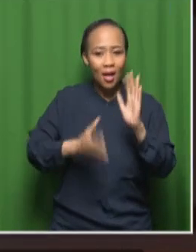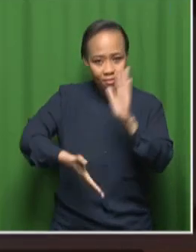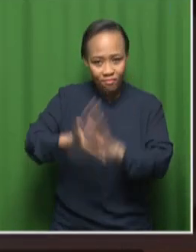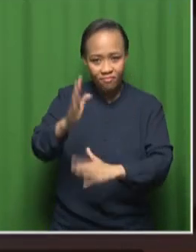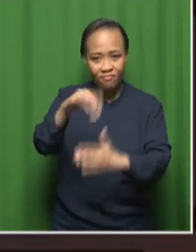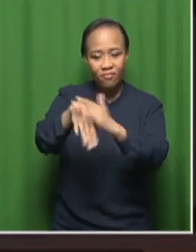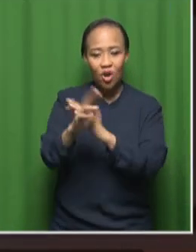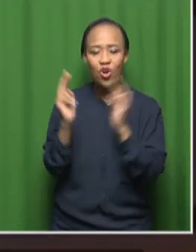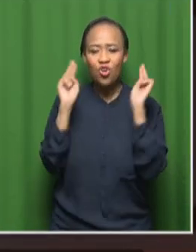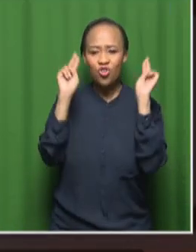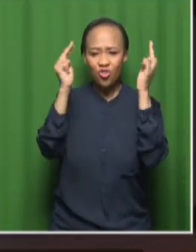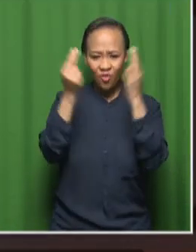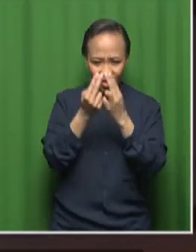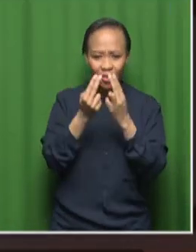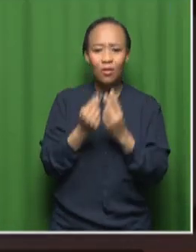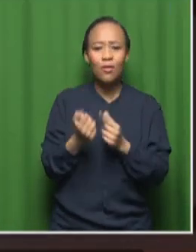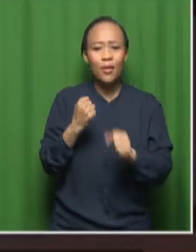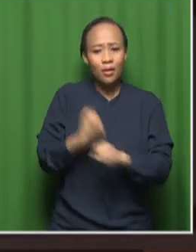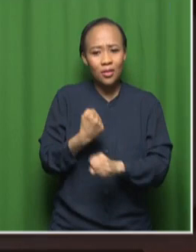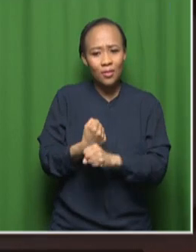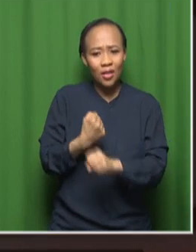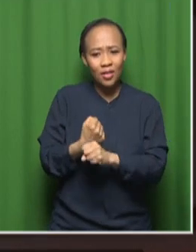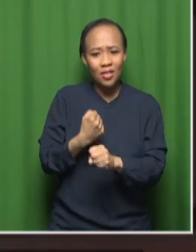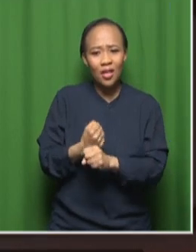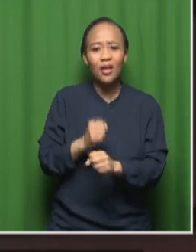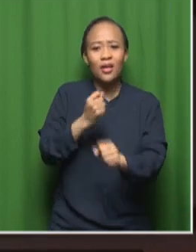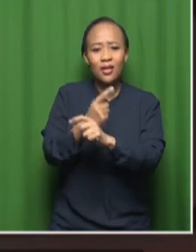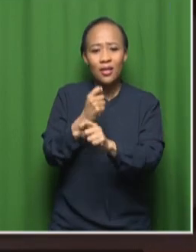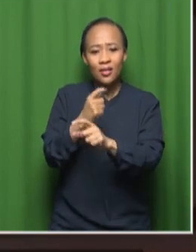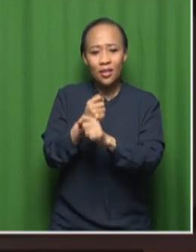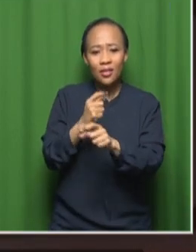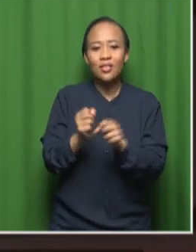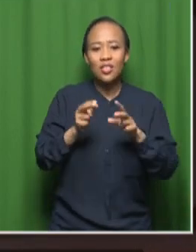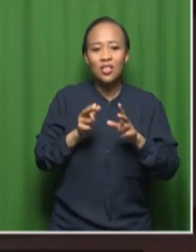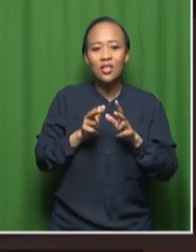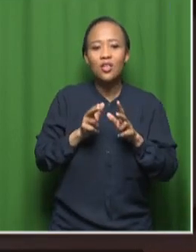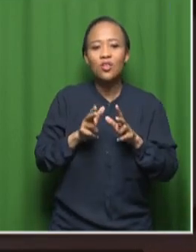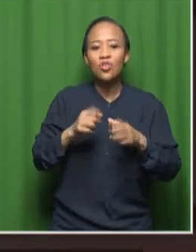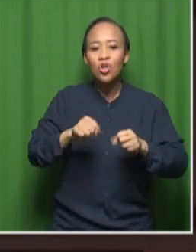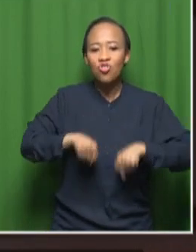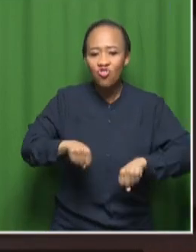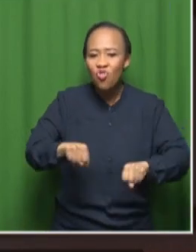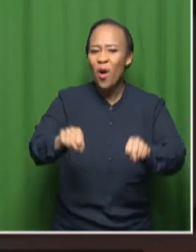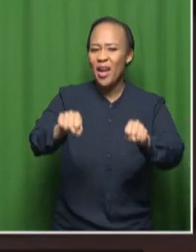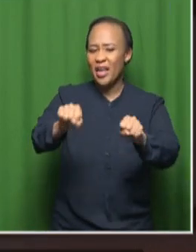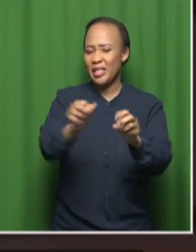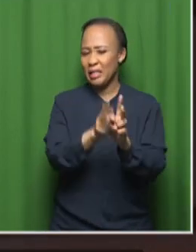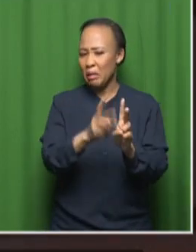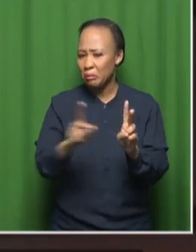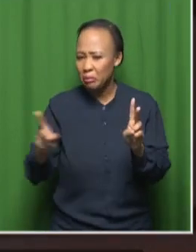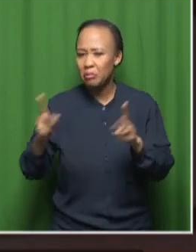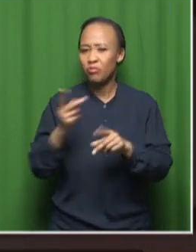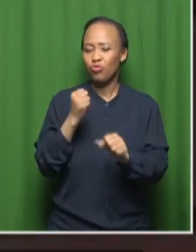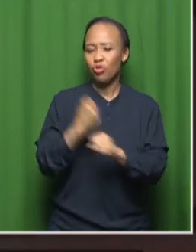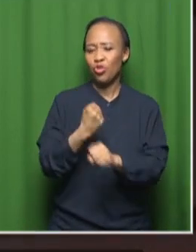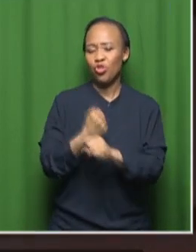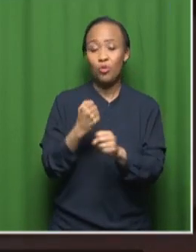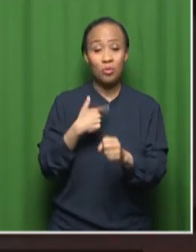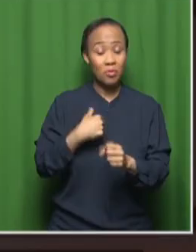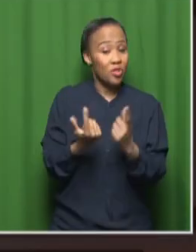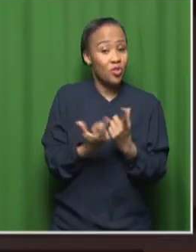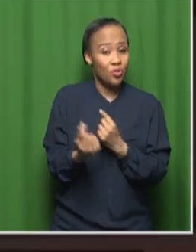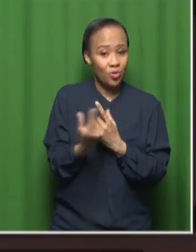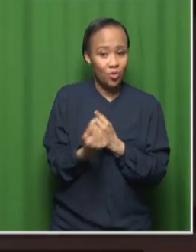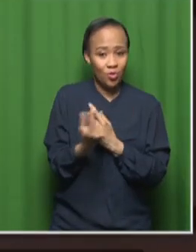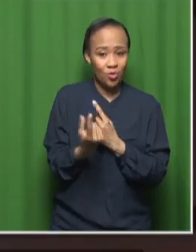to the taxi rank. I'm sure that you've seen other people doing those things. I was working for the foreign guys in the shops, working in the blockyard. So it shaped me into the